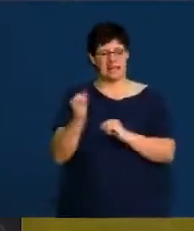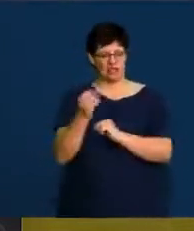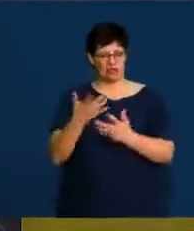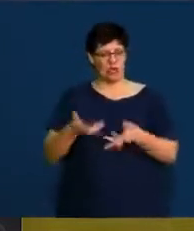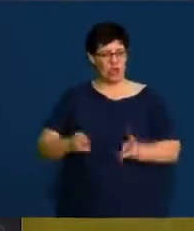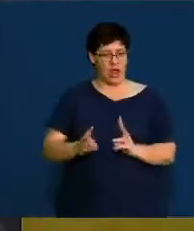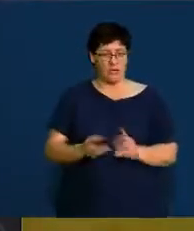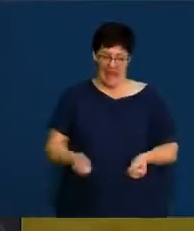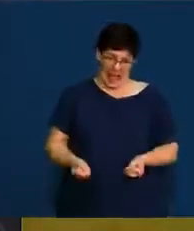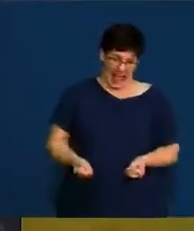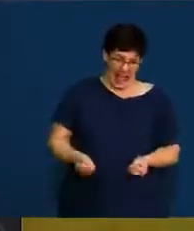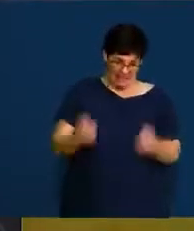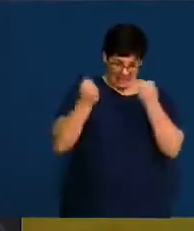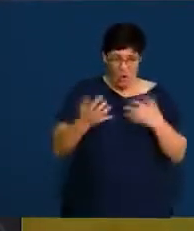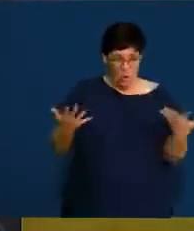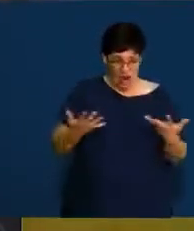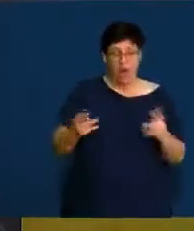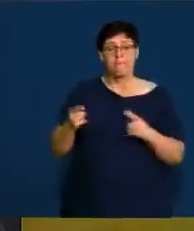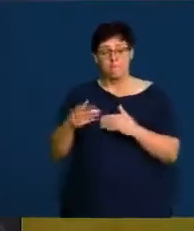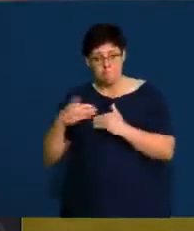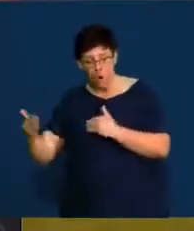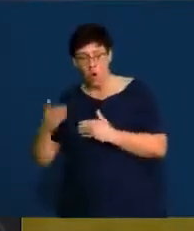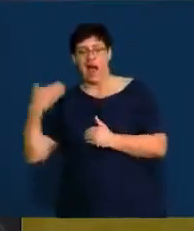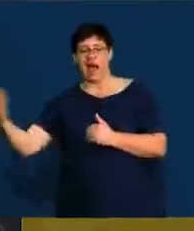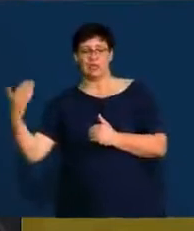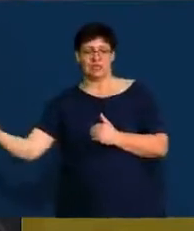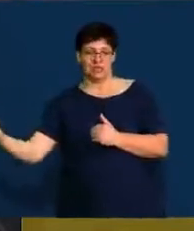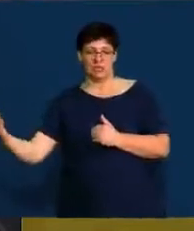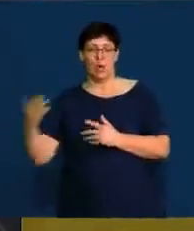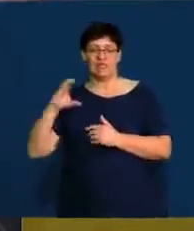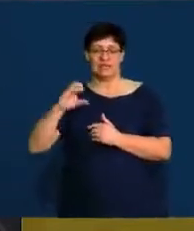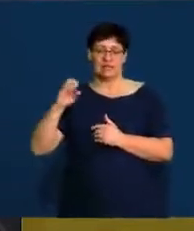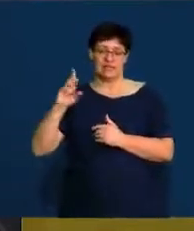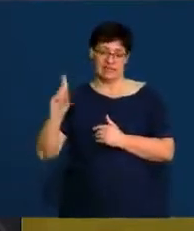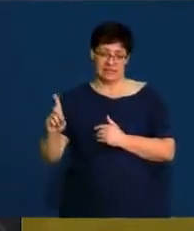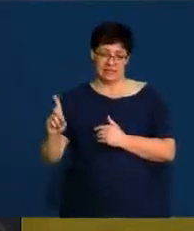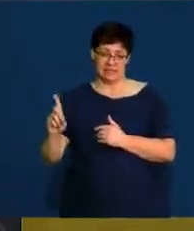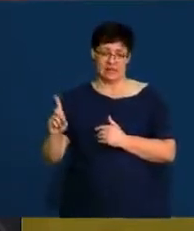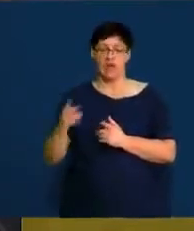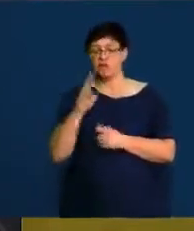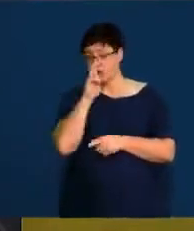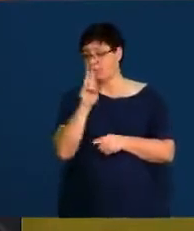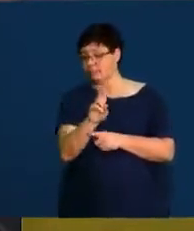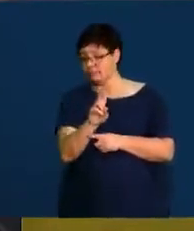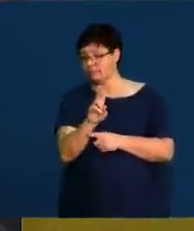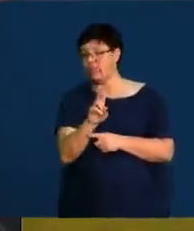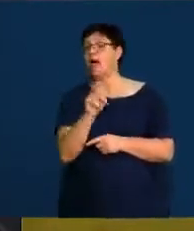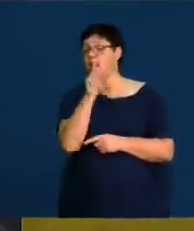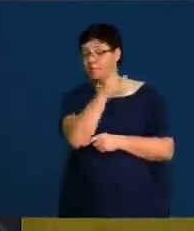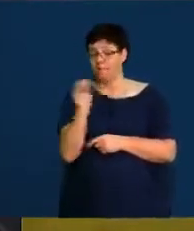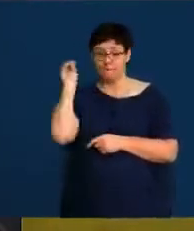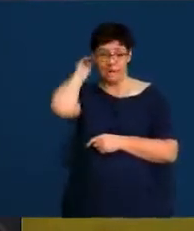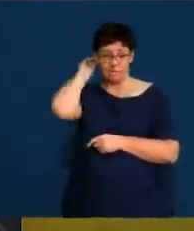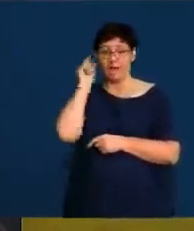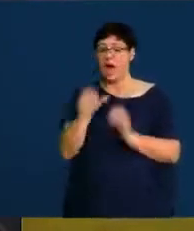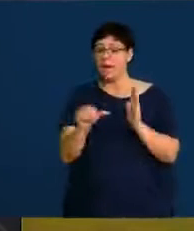it's a heavy industry, it's located further on the outskirts of the CBD. So key in this aspect is